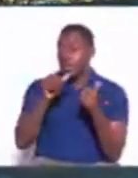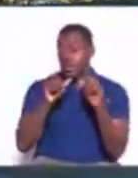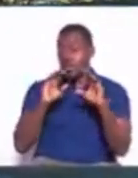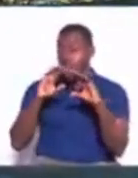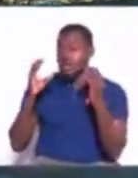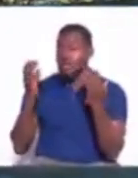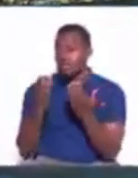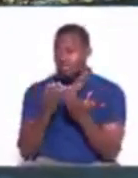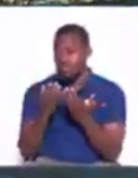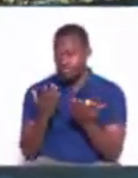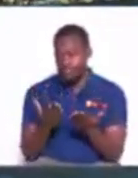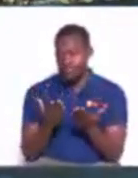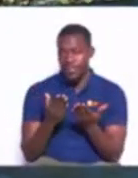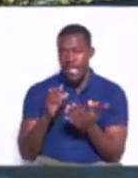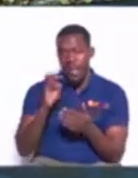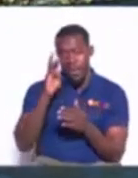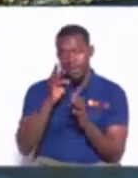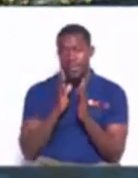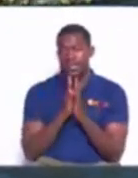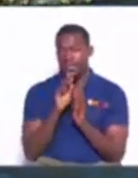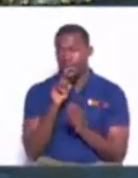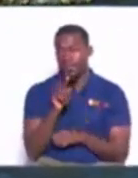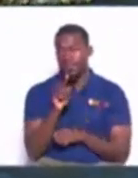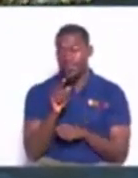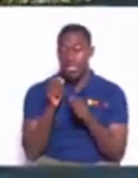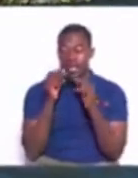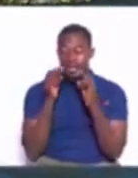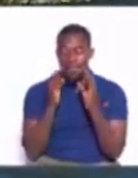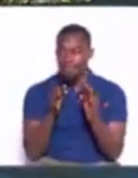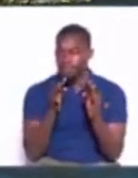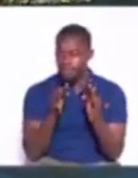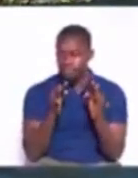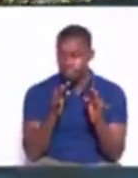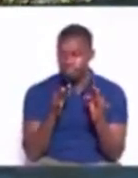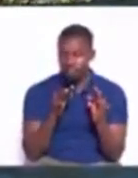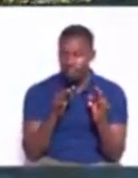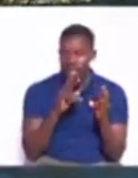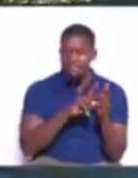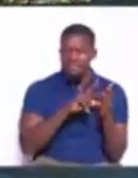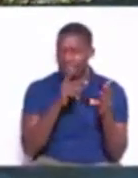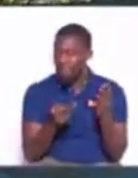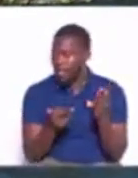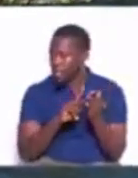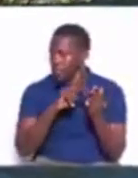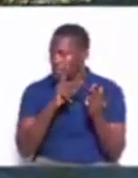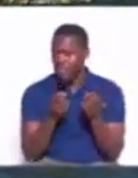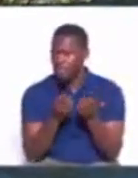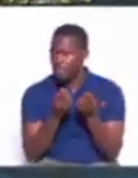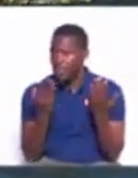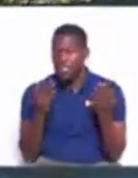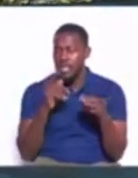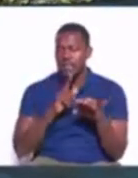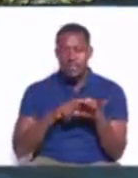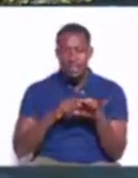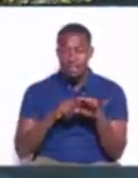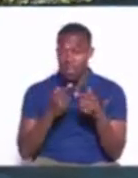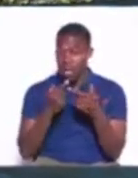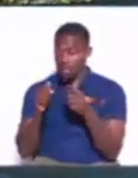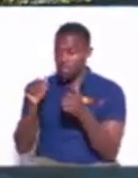tonight. Thirdly, if you've drifted away and you want to come back, you're going to come tonight. Just begin to come now. I'll greet